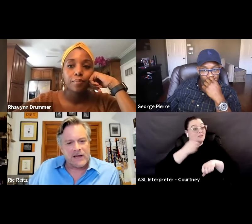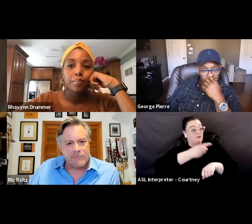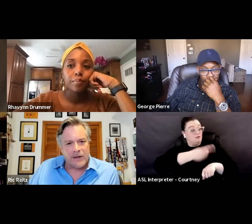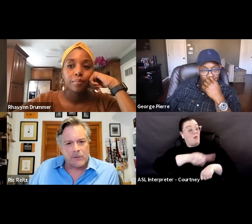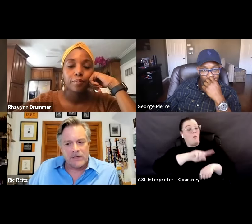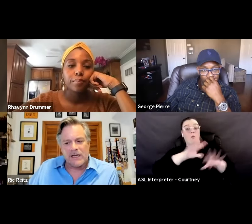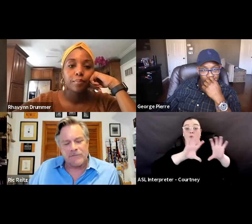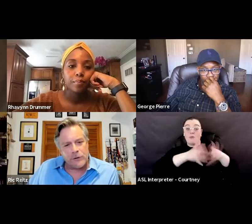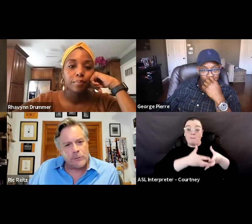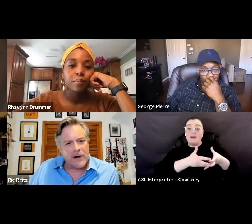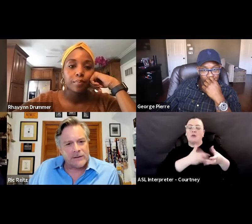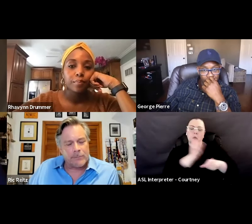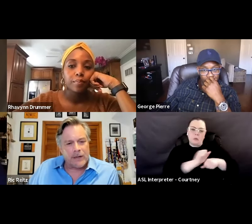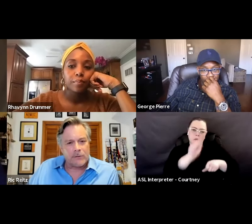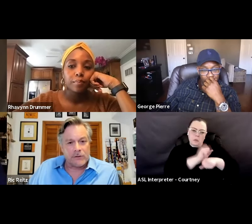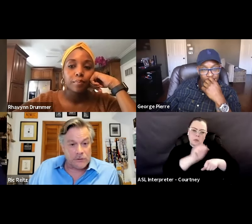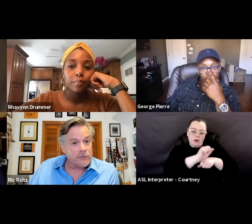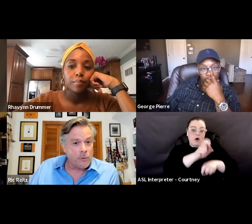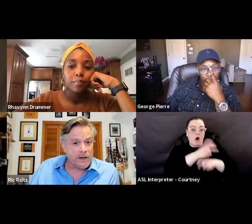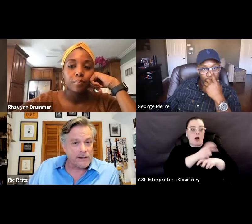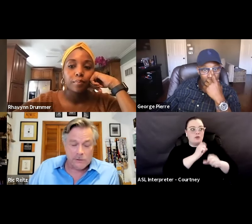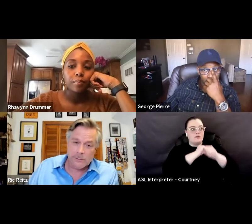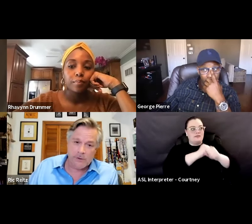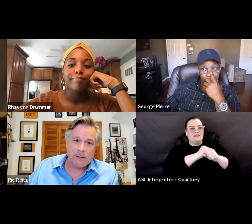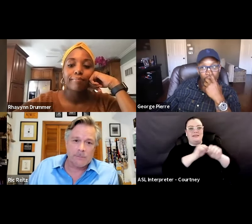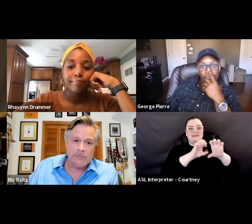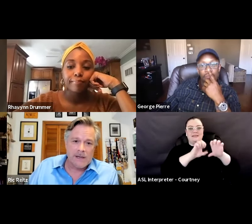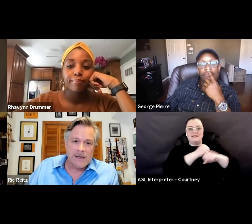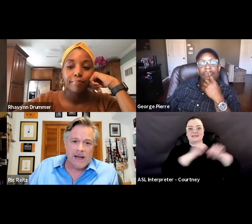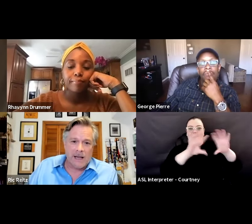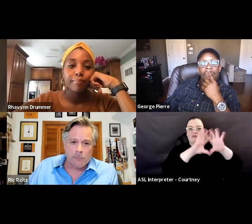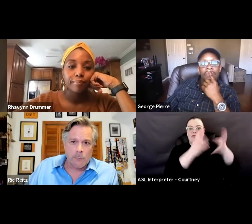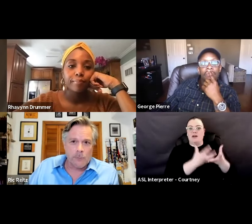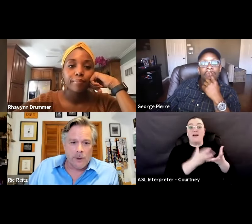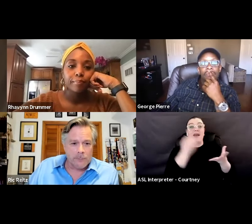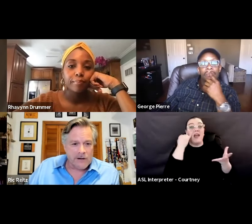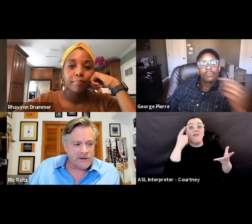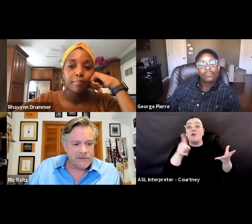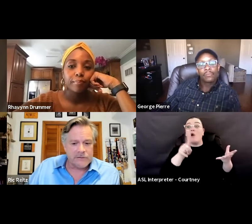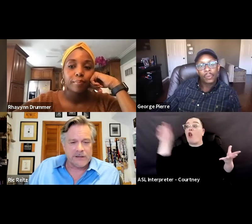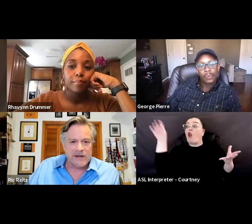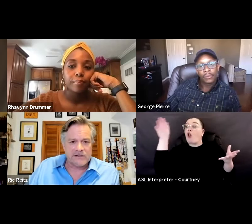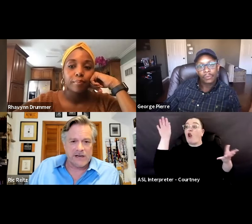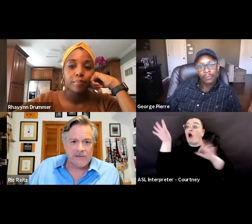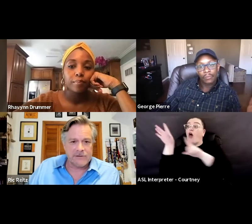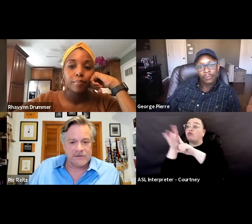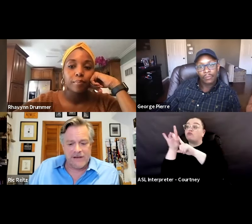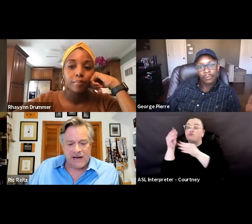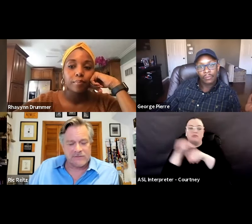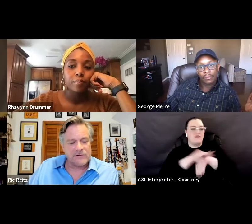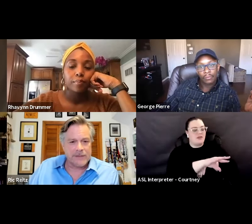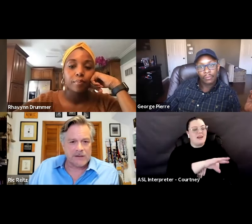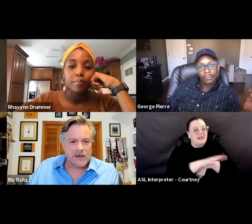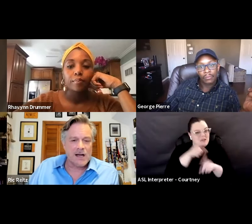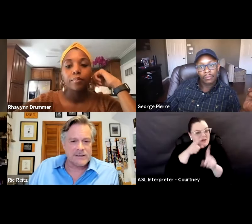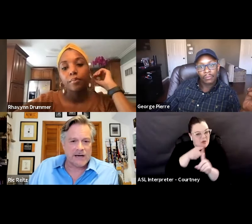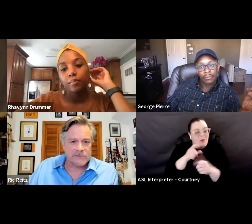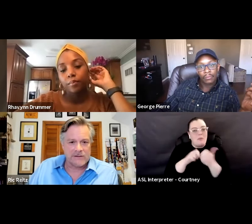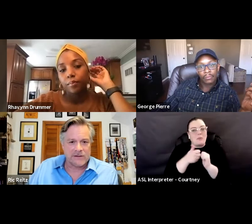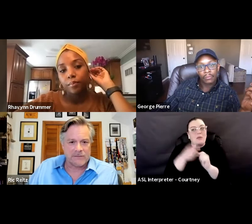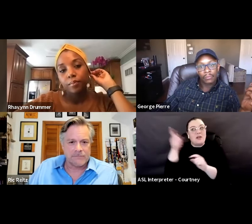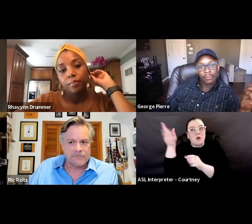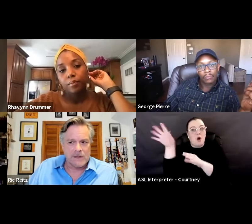a safe bubble. If you break the bubble, you're the problem. And when Mark says they're doing testing after the fact, this is about